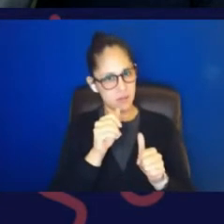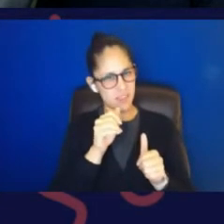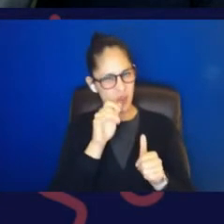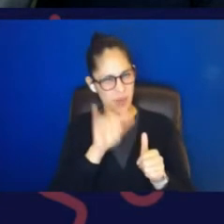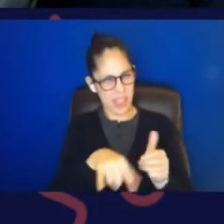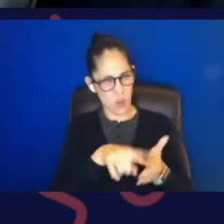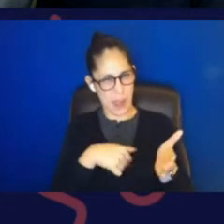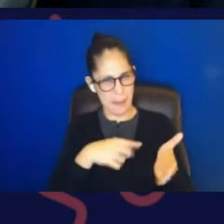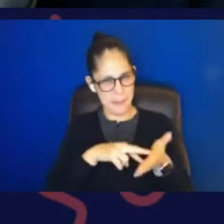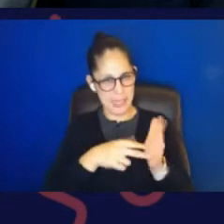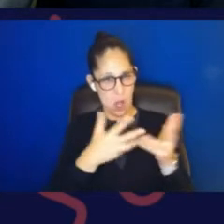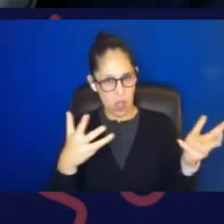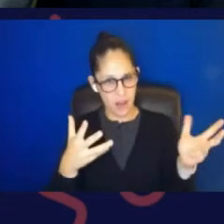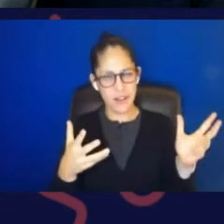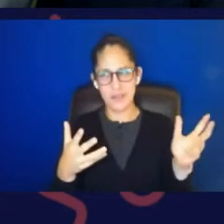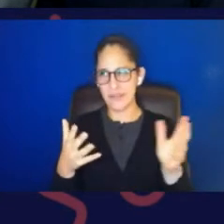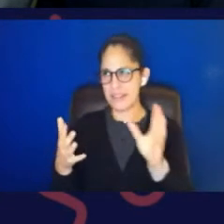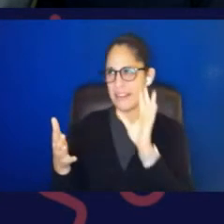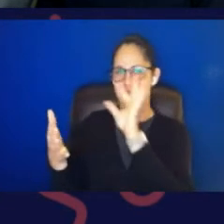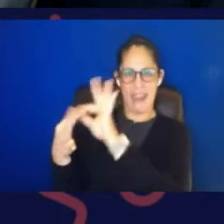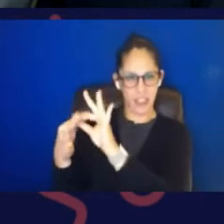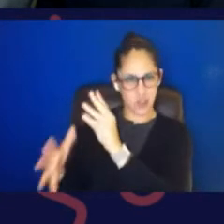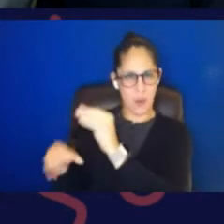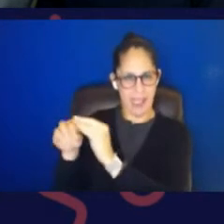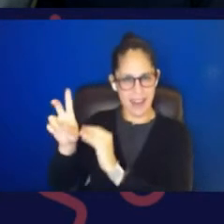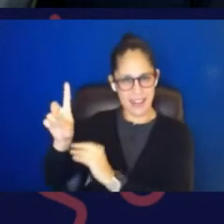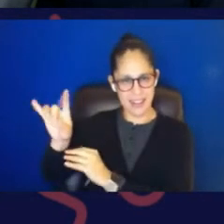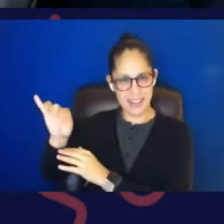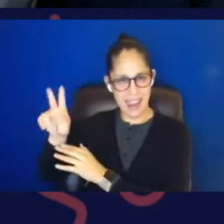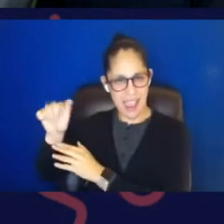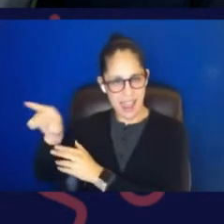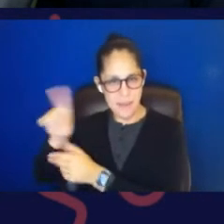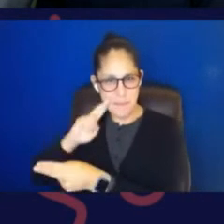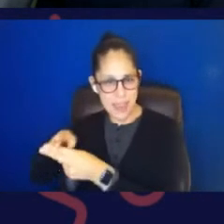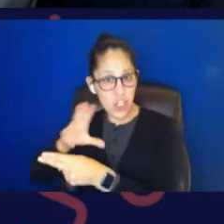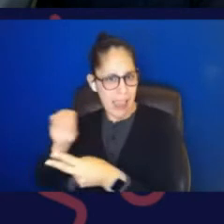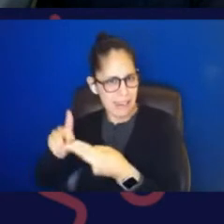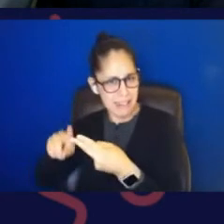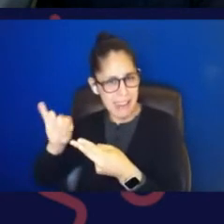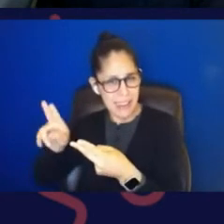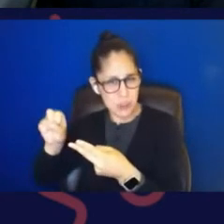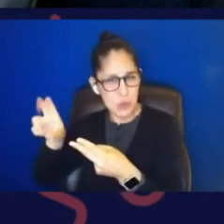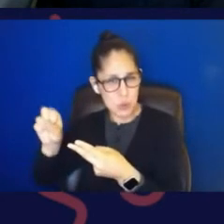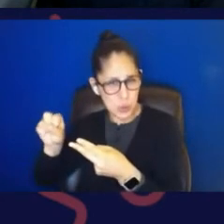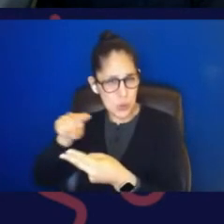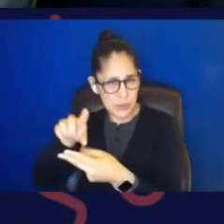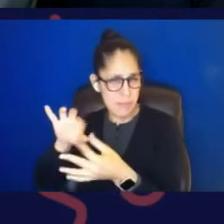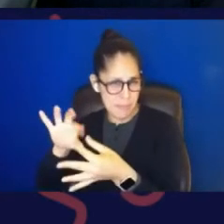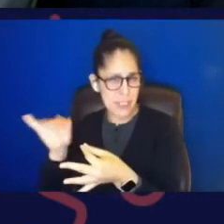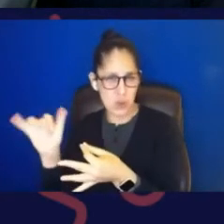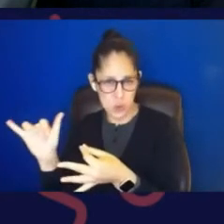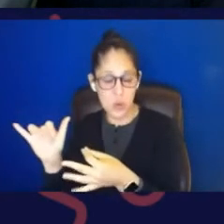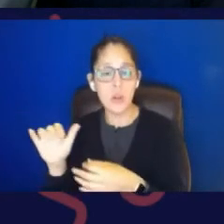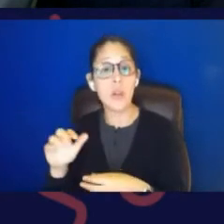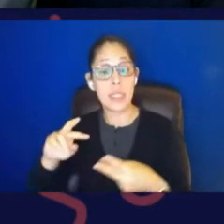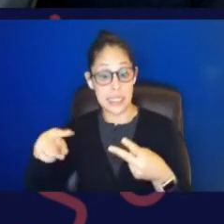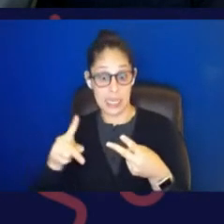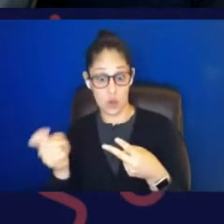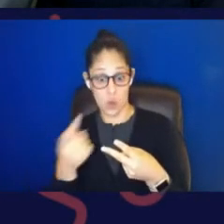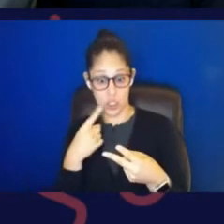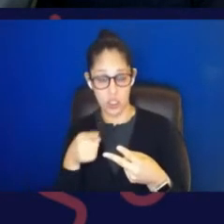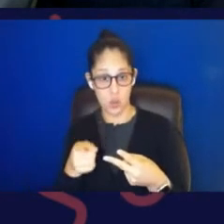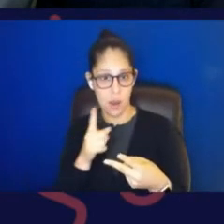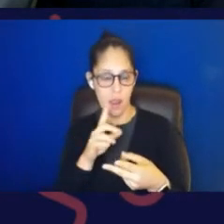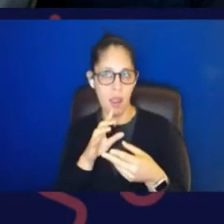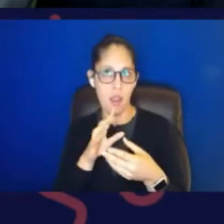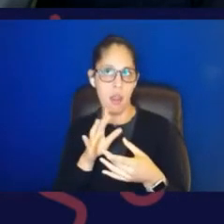with what Diana was talking and also Jesus. And then in terms of the second question, with regard to